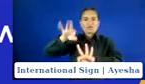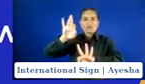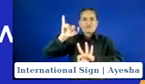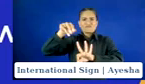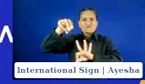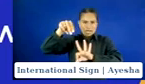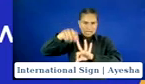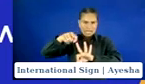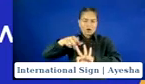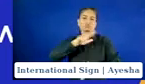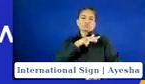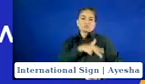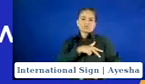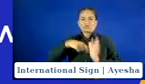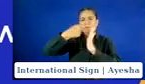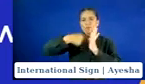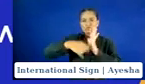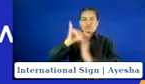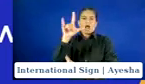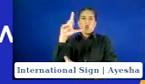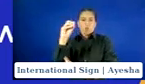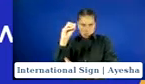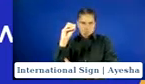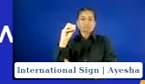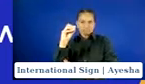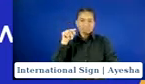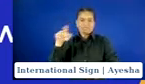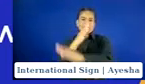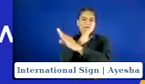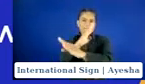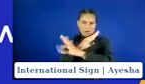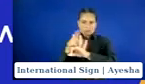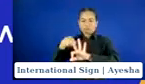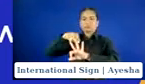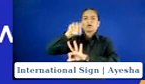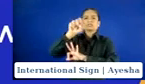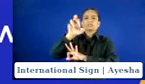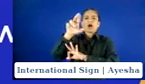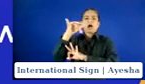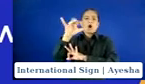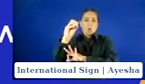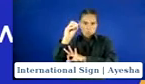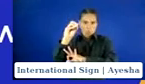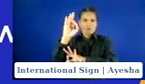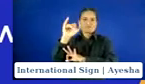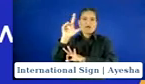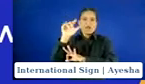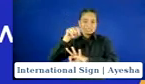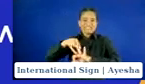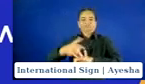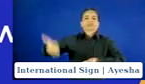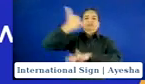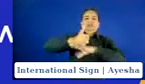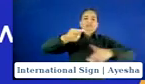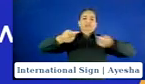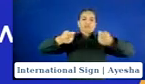in Zambia. We have Mr. Sérgio Falange, who is the Executive Director, Platform of the Mozambican